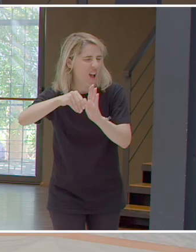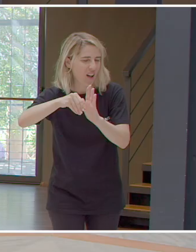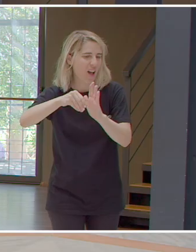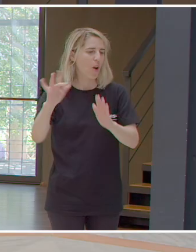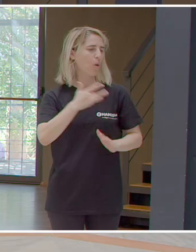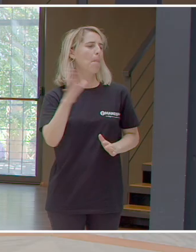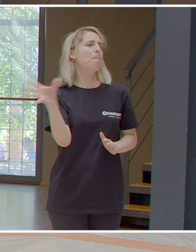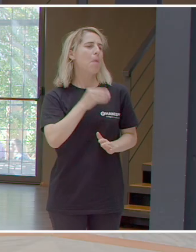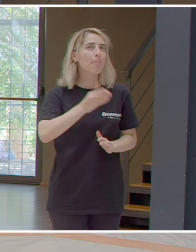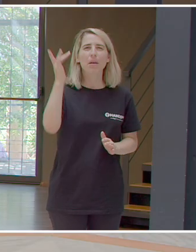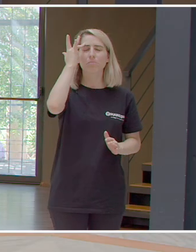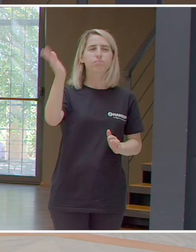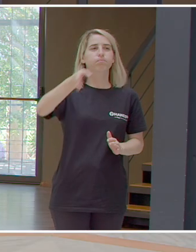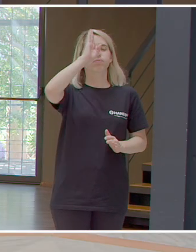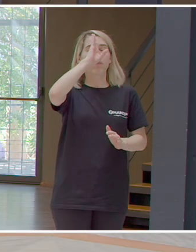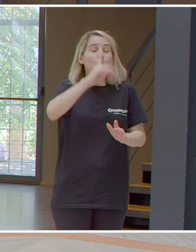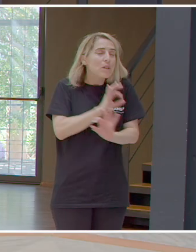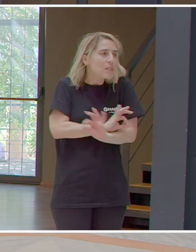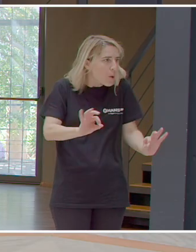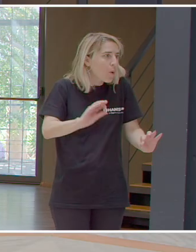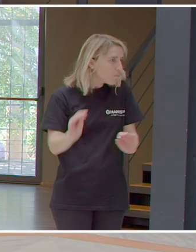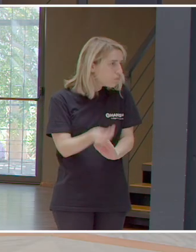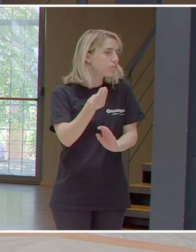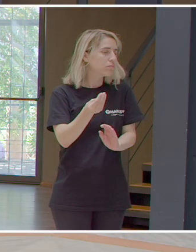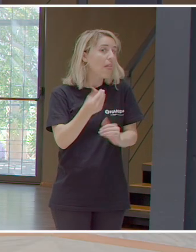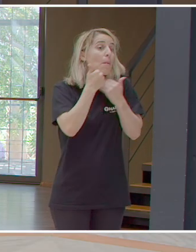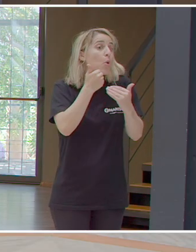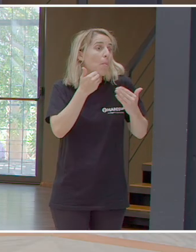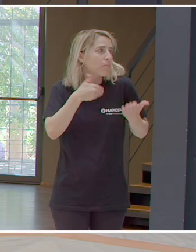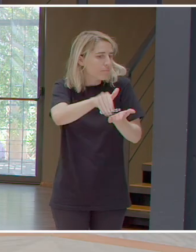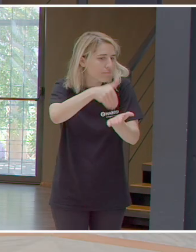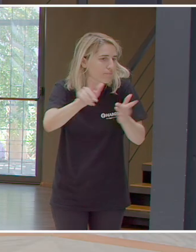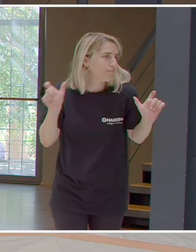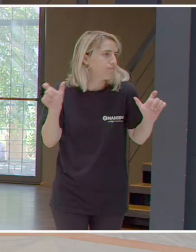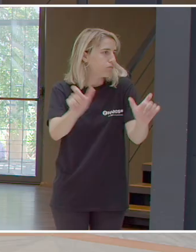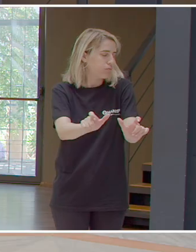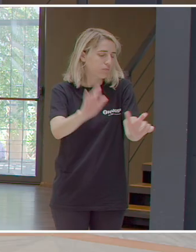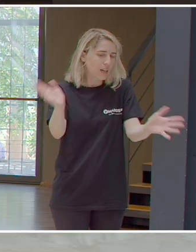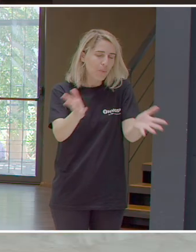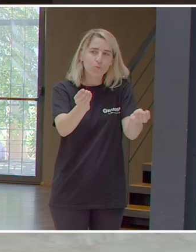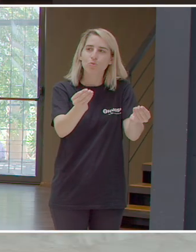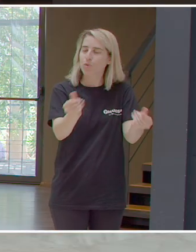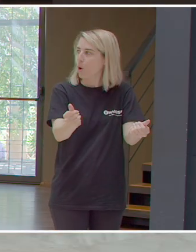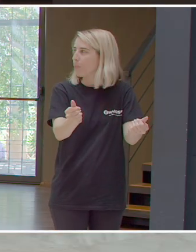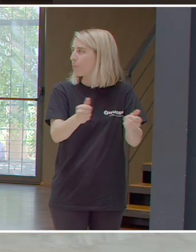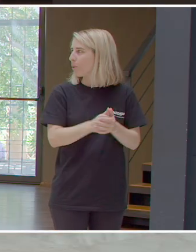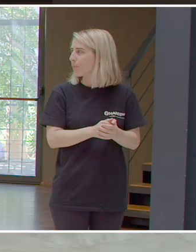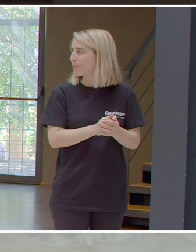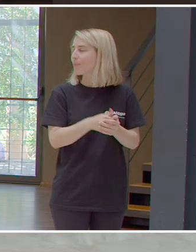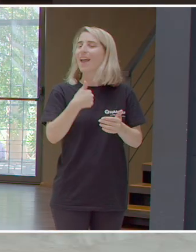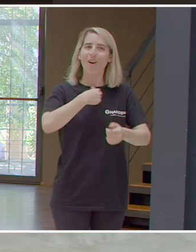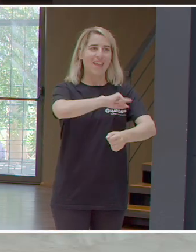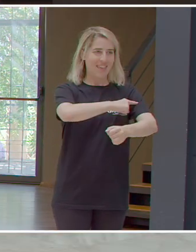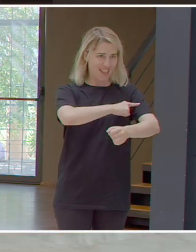heart attack or a stroke inevitable? Or are there things we can actually do to prevent that? So as a